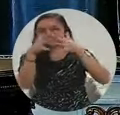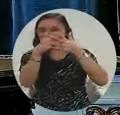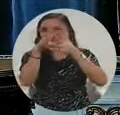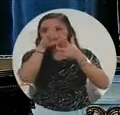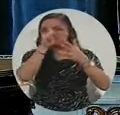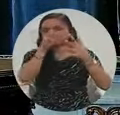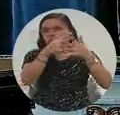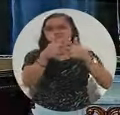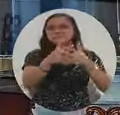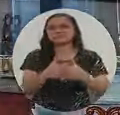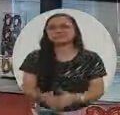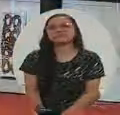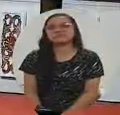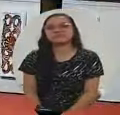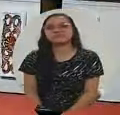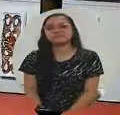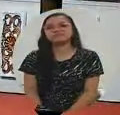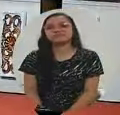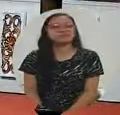ang pasalamat ako ay Indian.